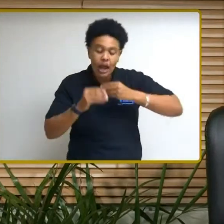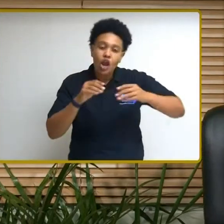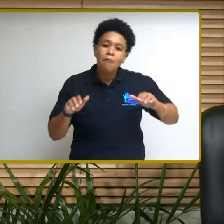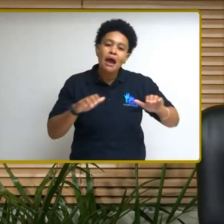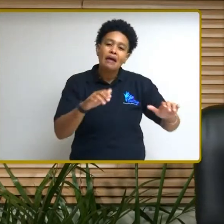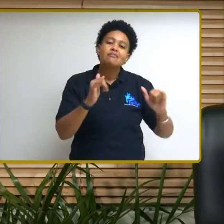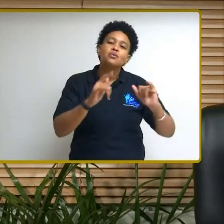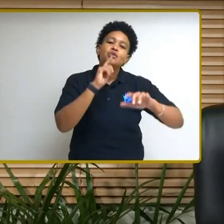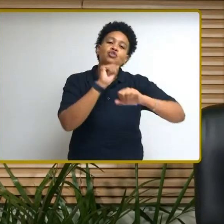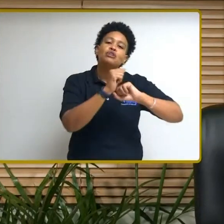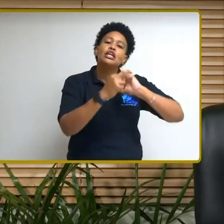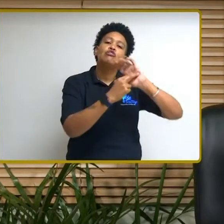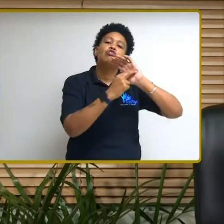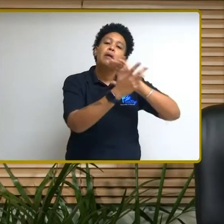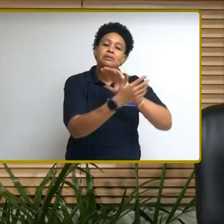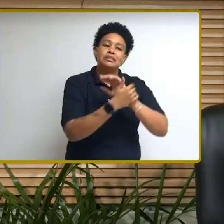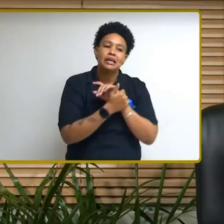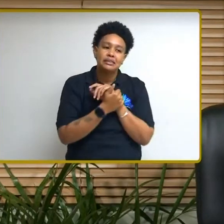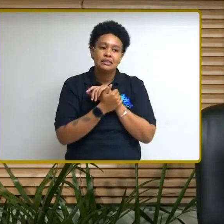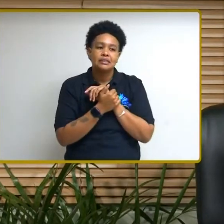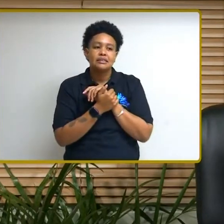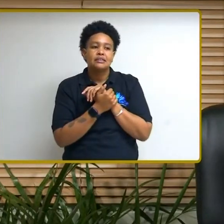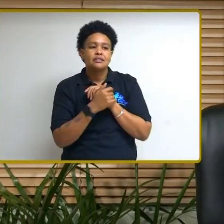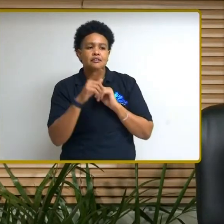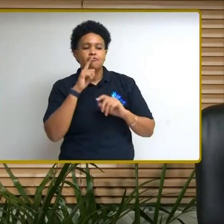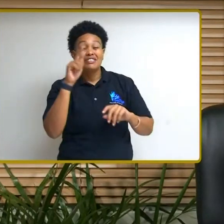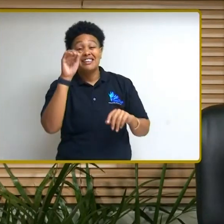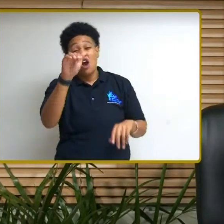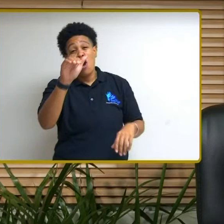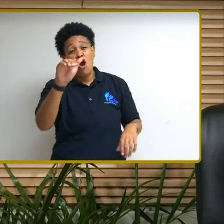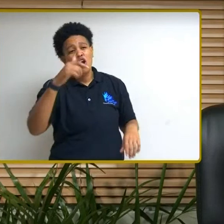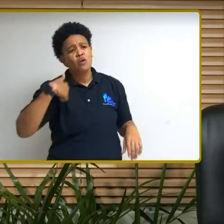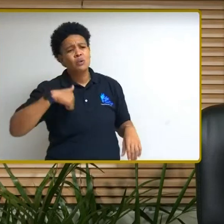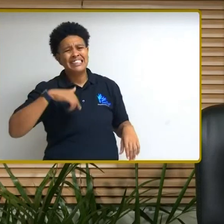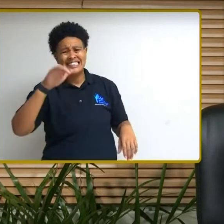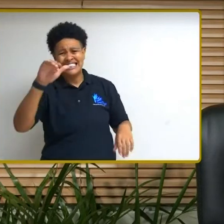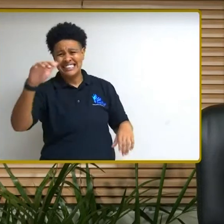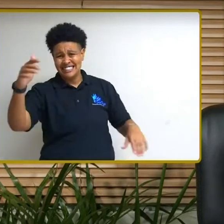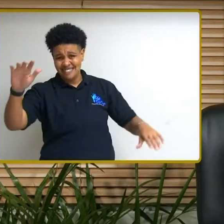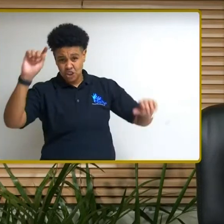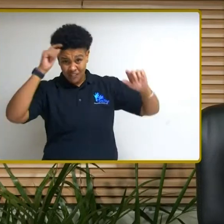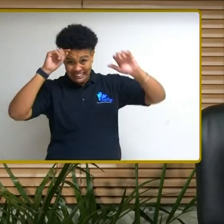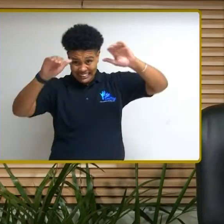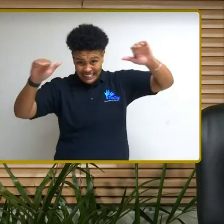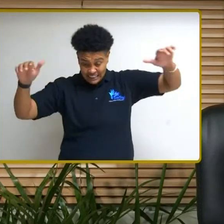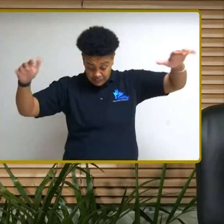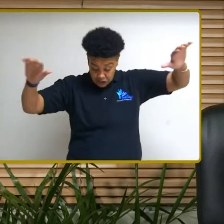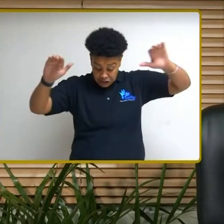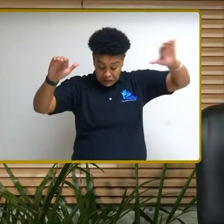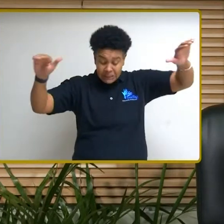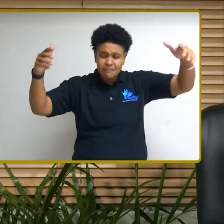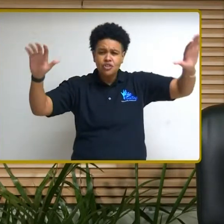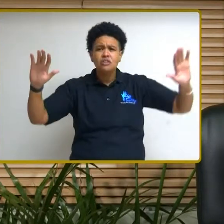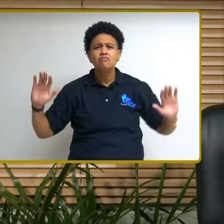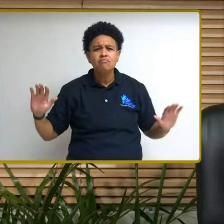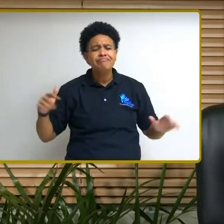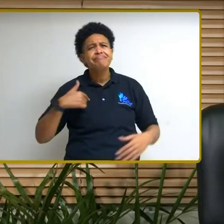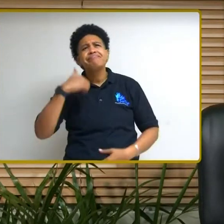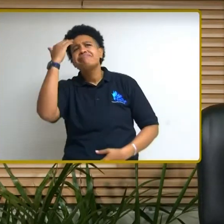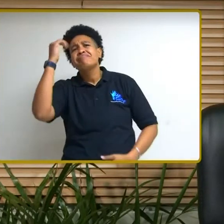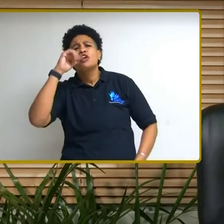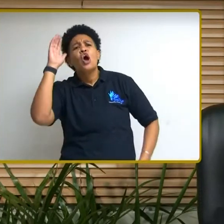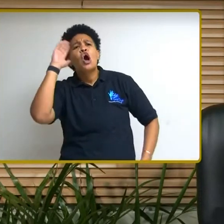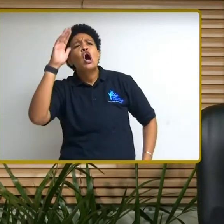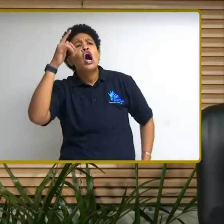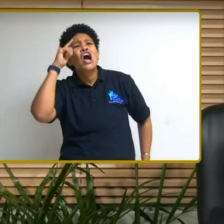activity which it represents. And so it's a call that we have made as a government, as a cabinet. I know not